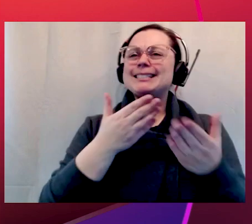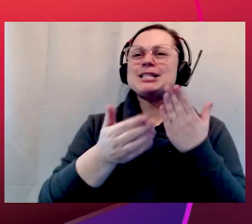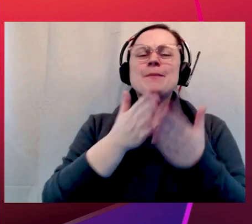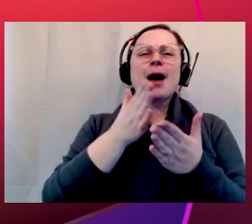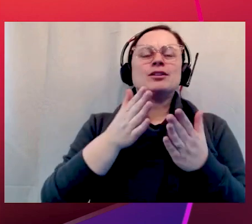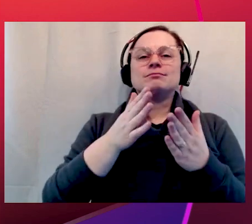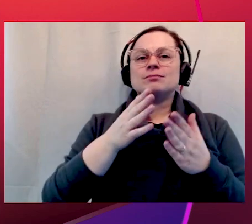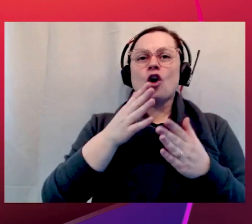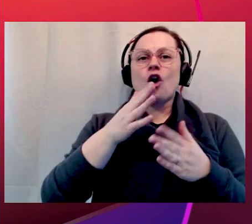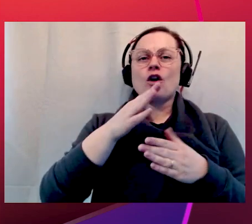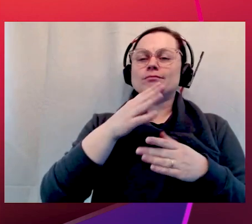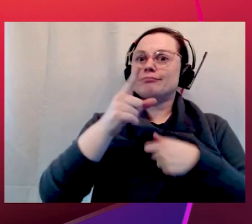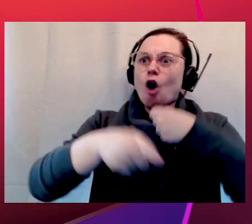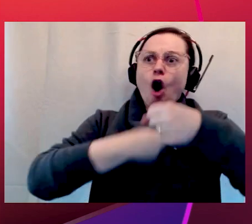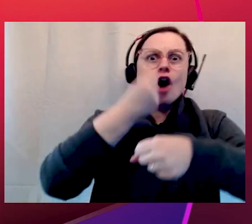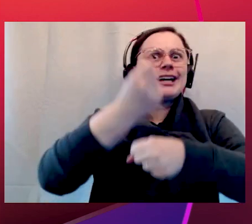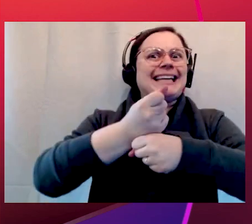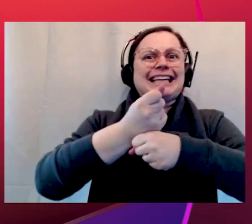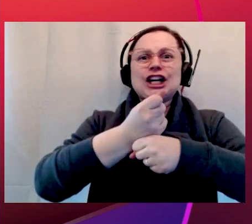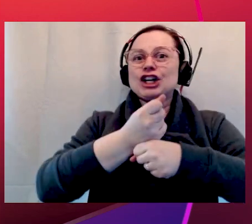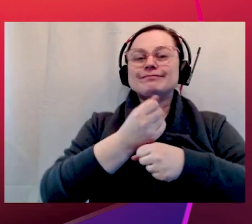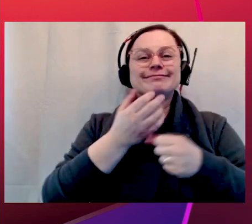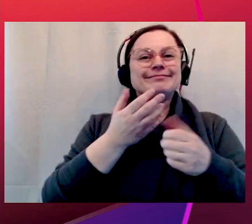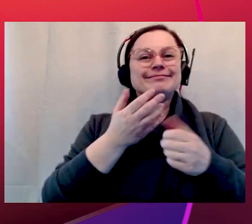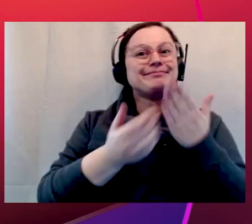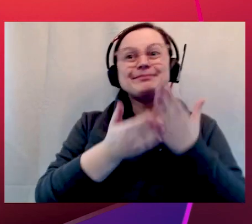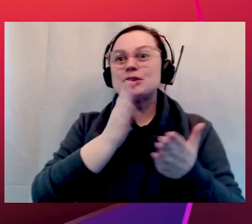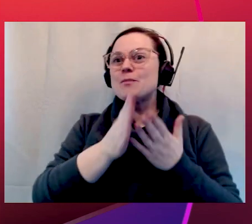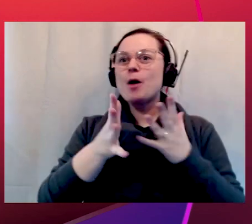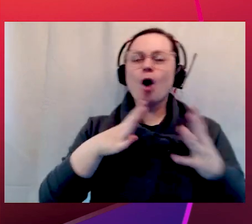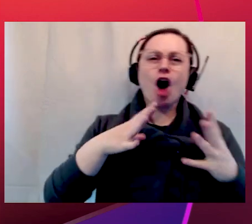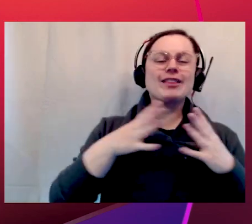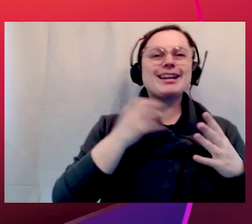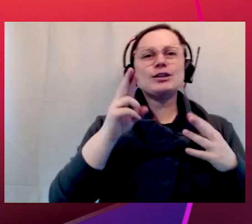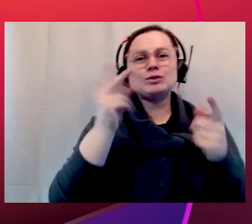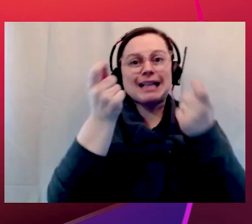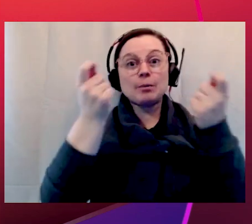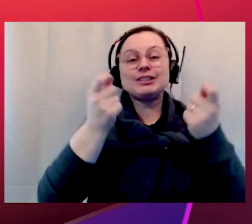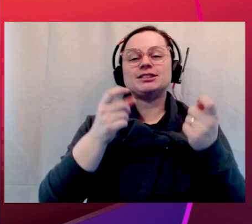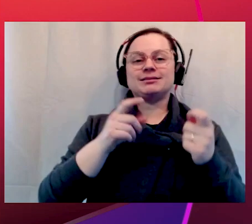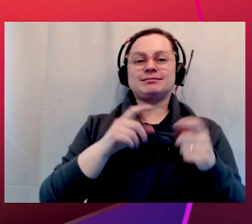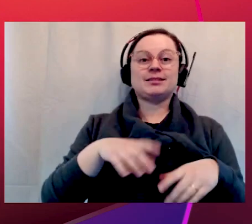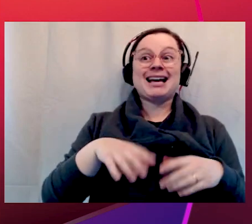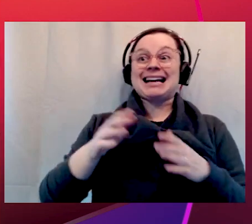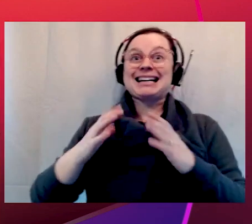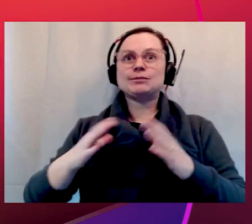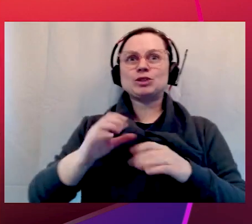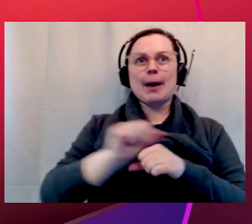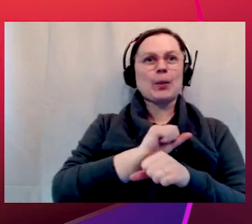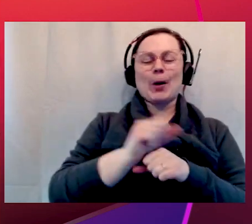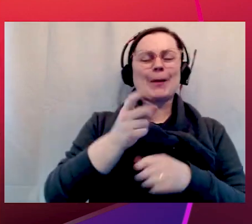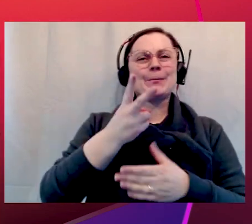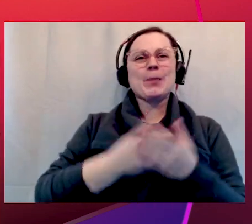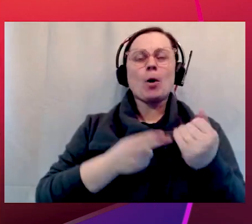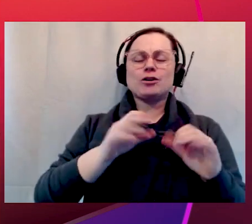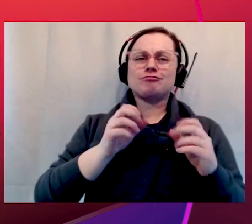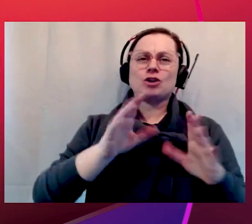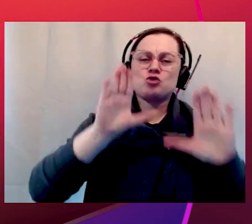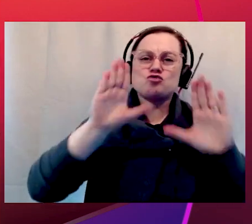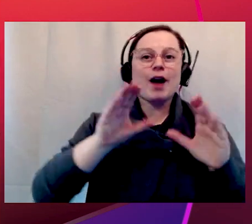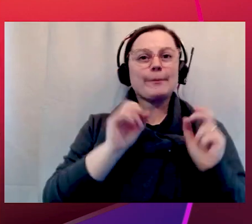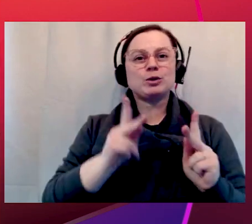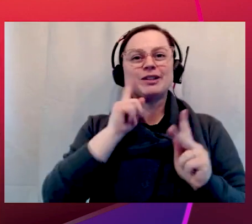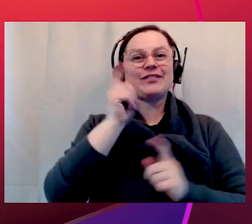the Amazon gift card is a great way to use as an incentive for no matter if it's a customer or your employee. What do you see